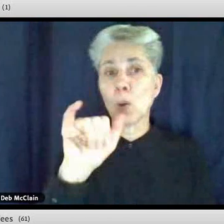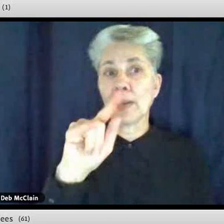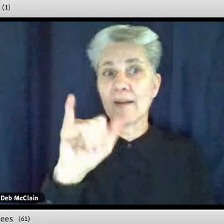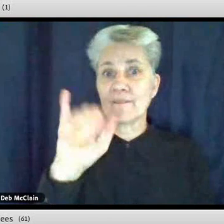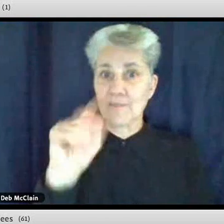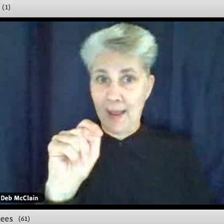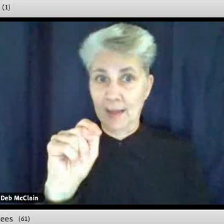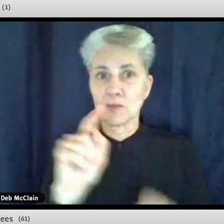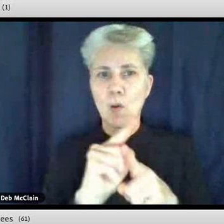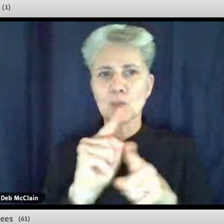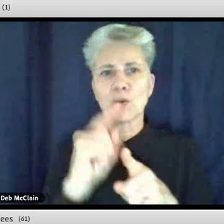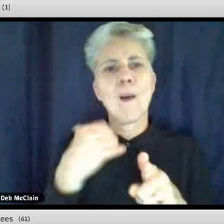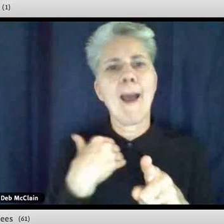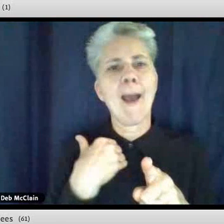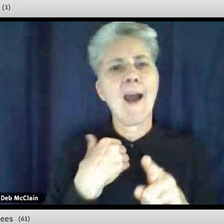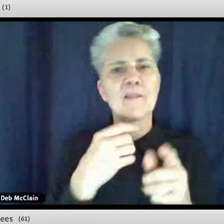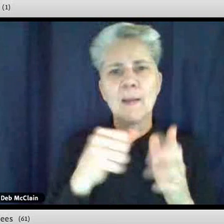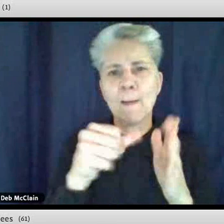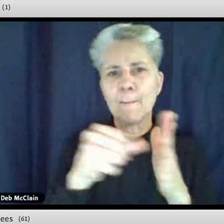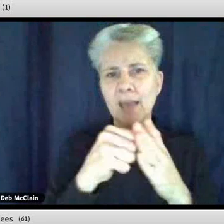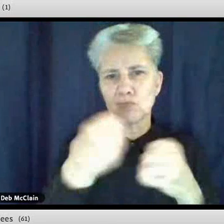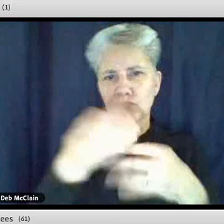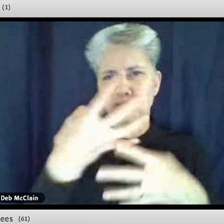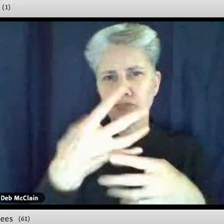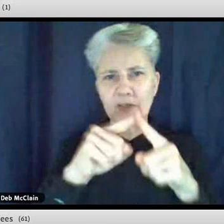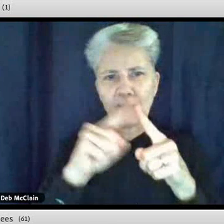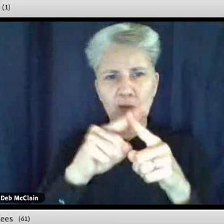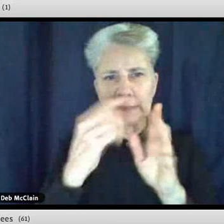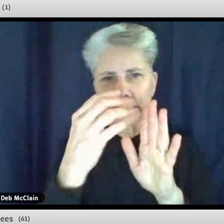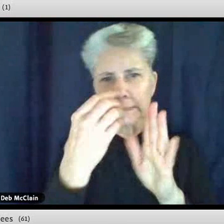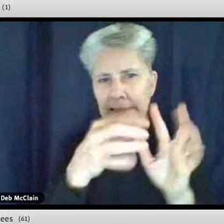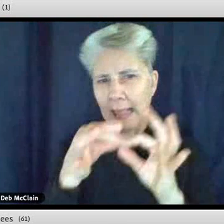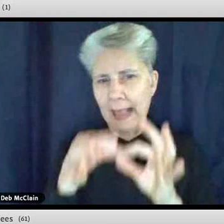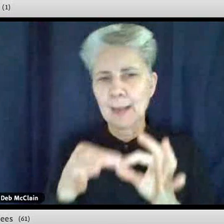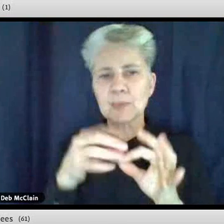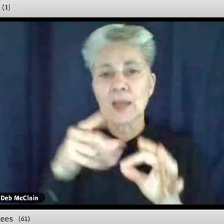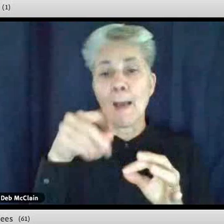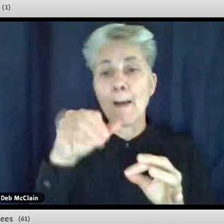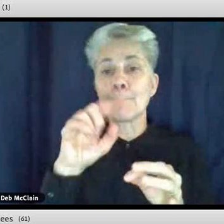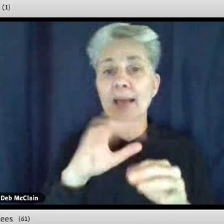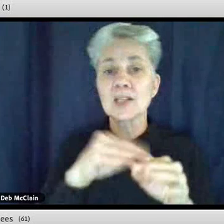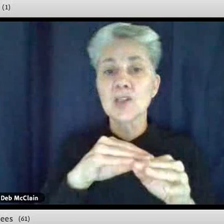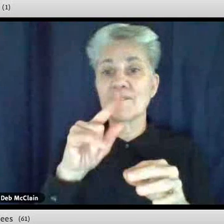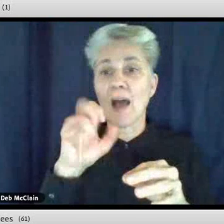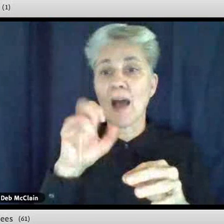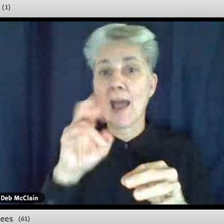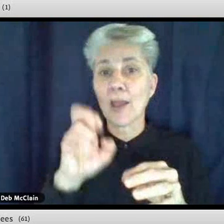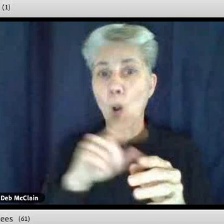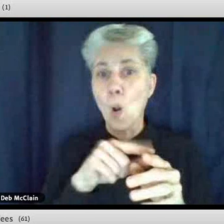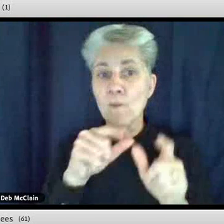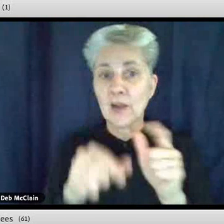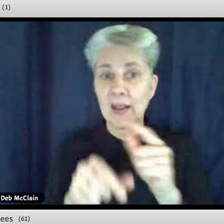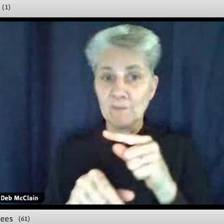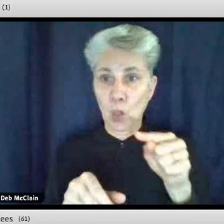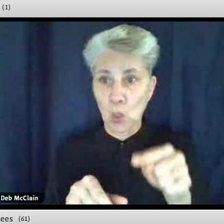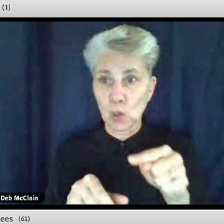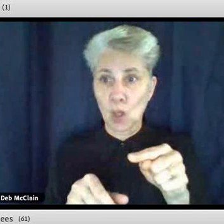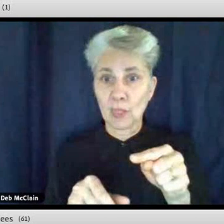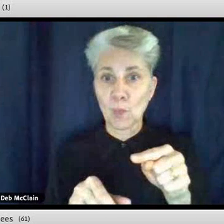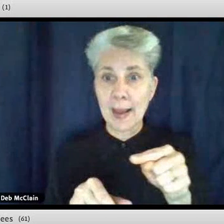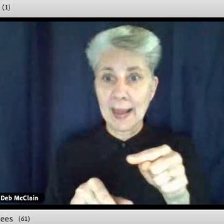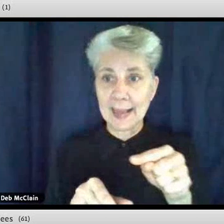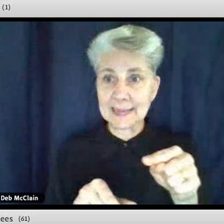all downloadable. PolitiFact, they have, again, like just a page full of different claims. They have a